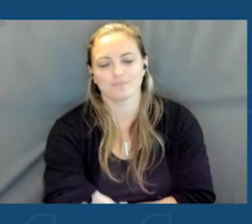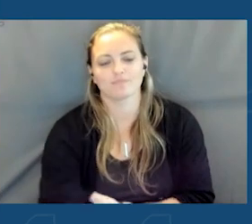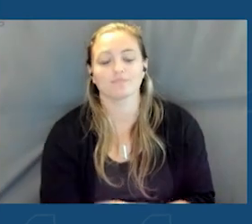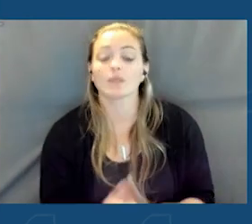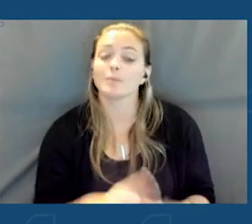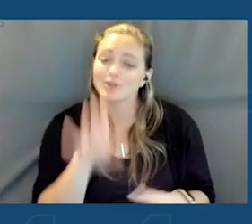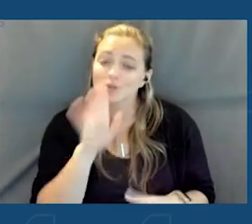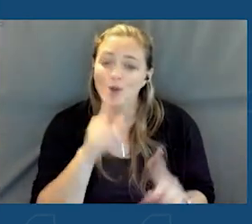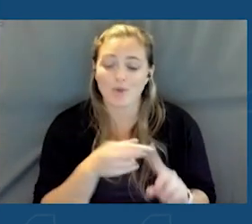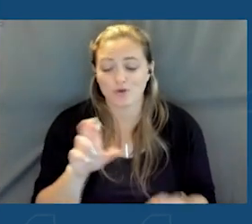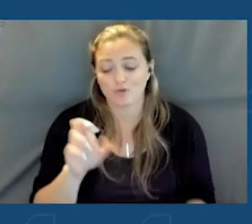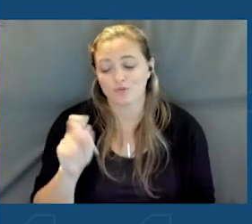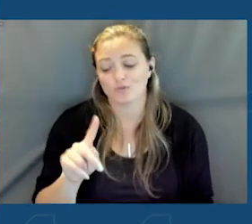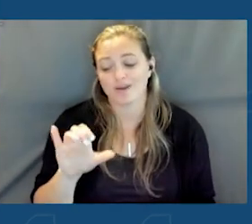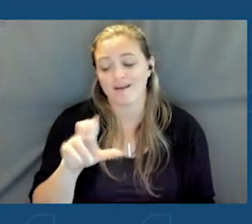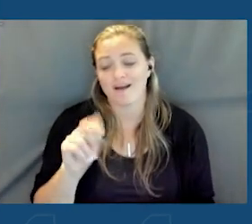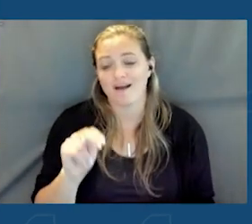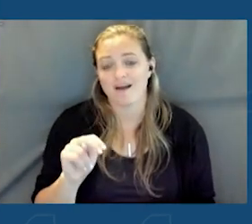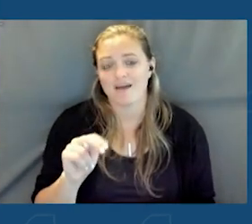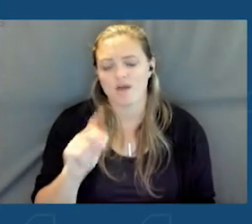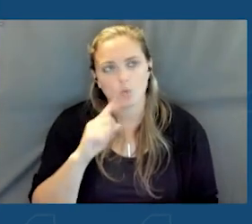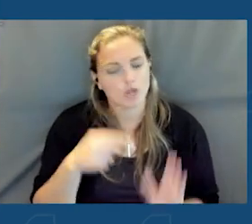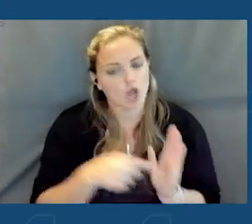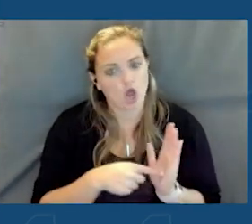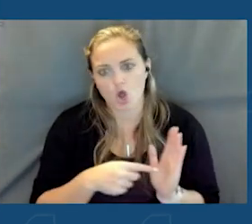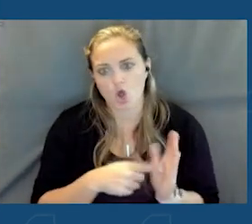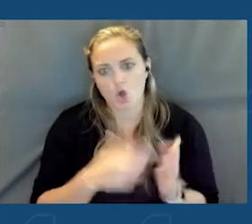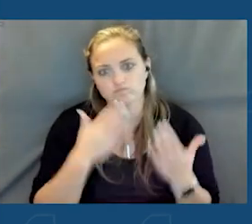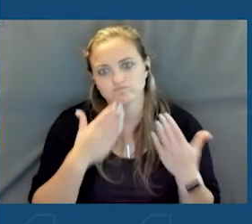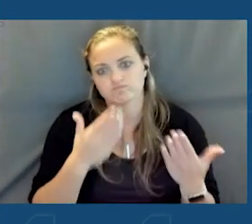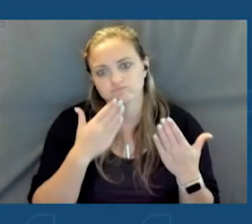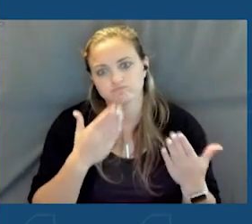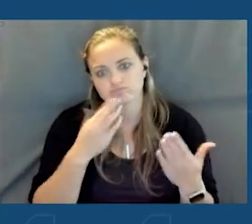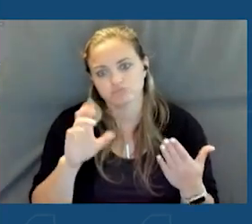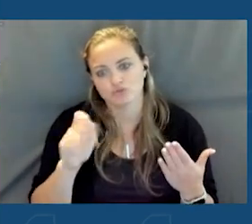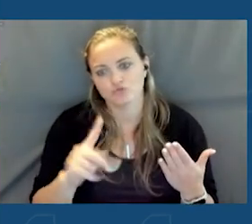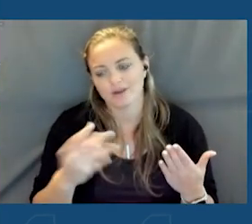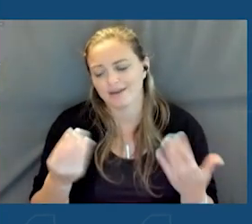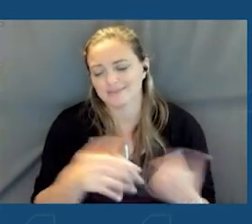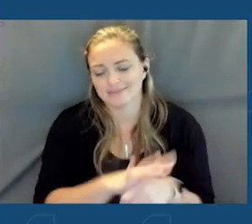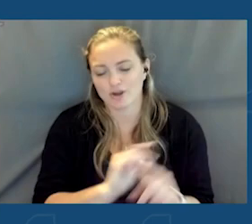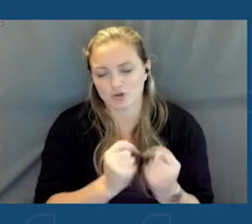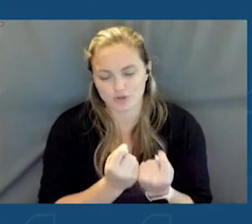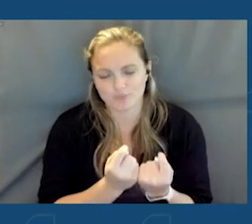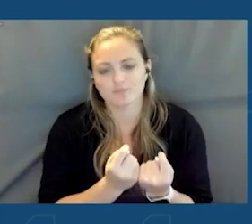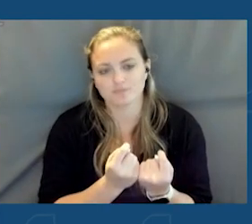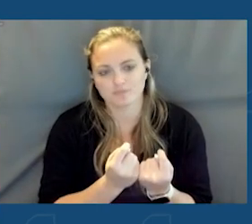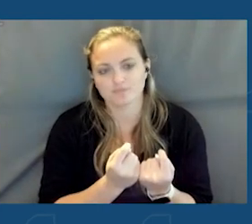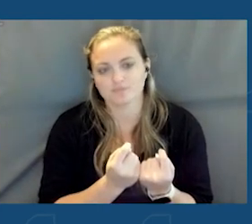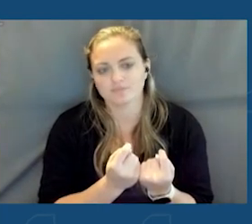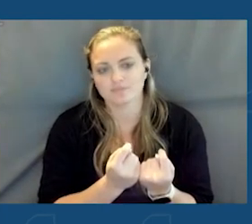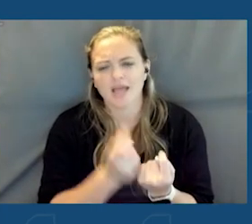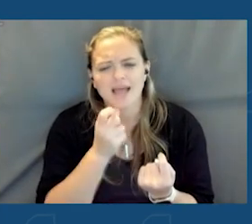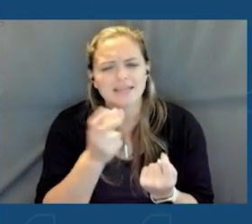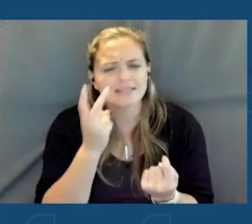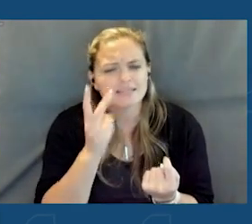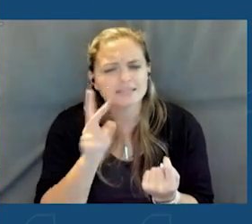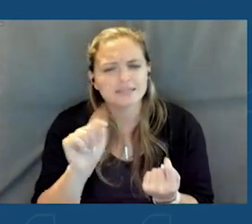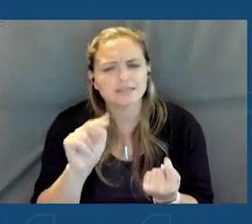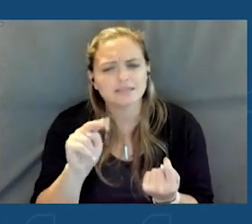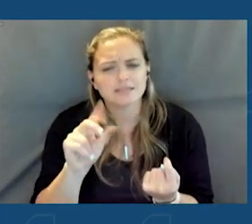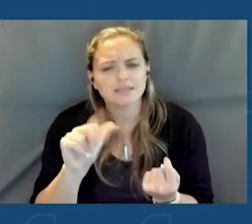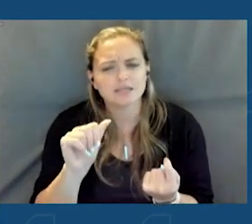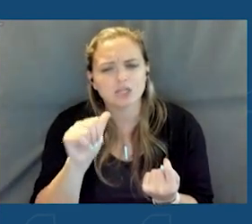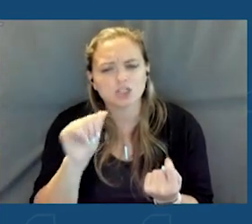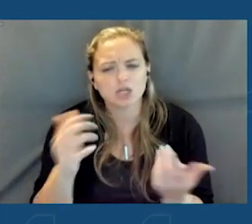Rick Cotton, I think we owe a debt of gratitude to Rick and his entire team. I didn't see Tanisha here. I want to thank